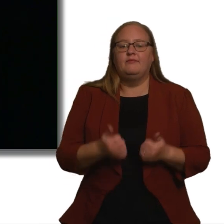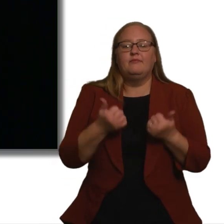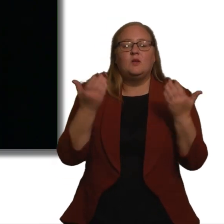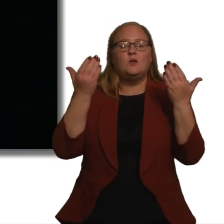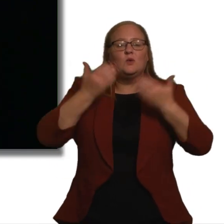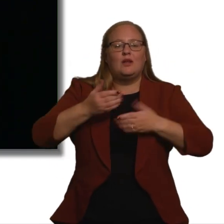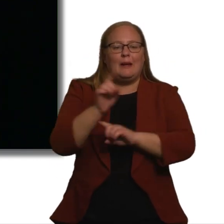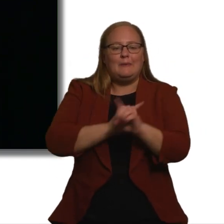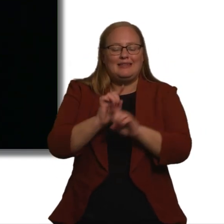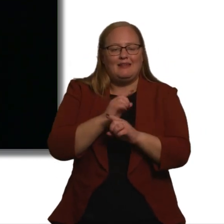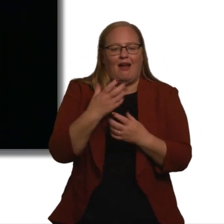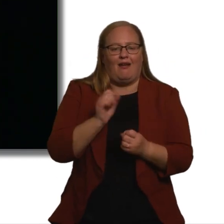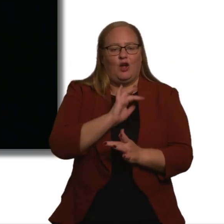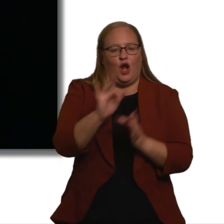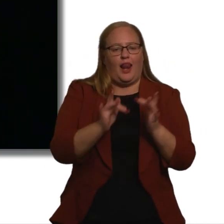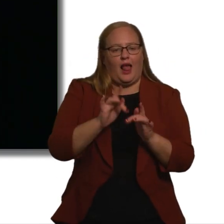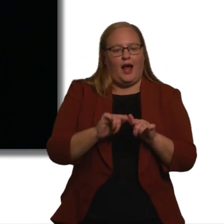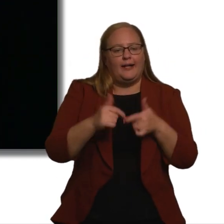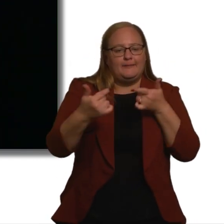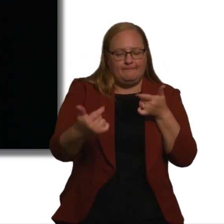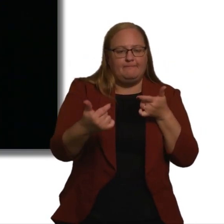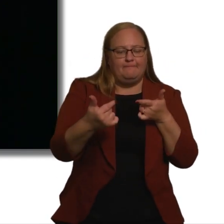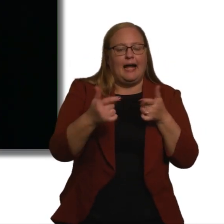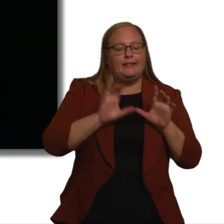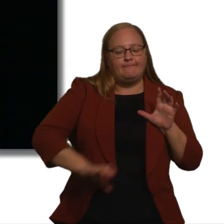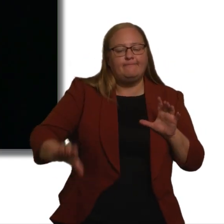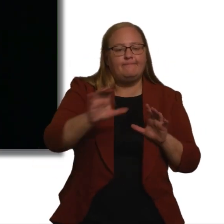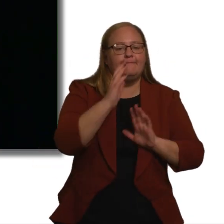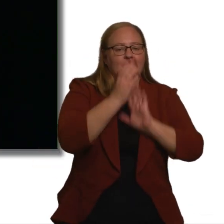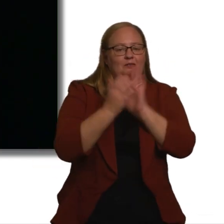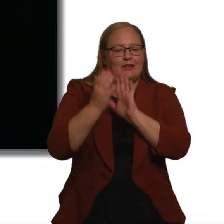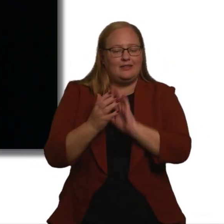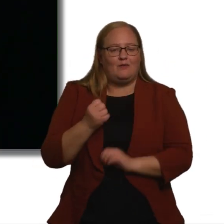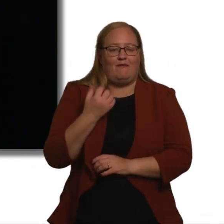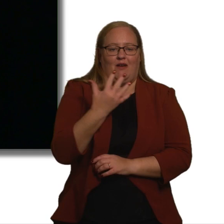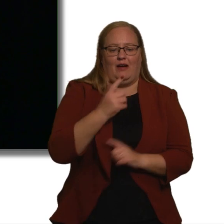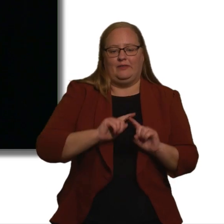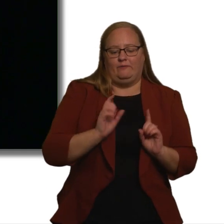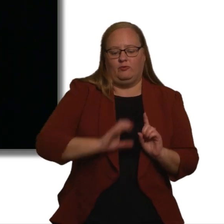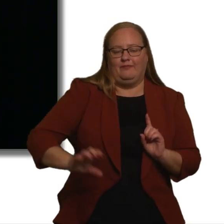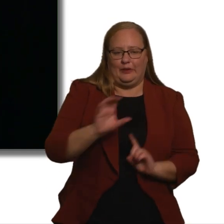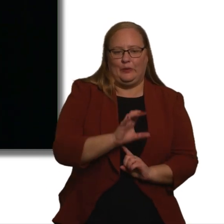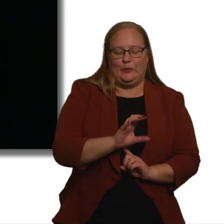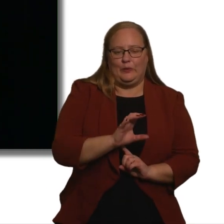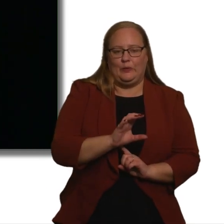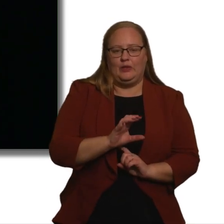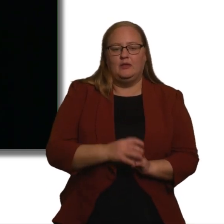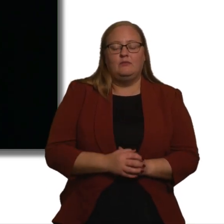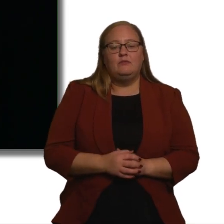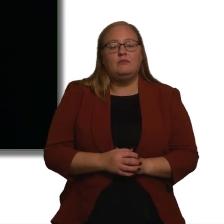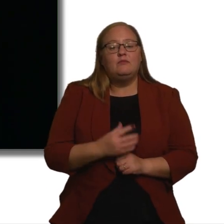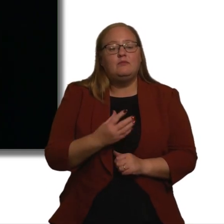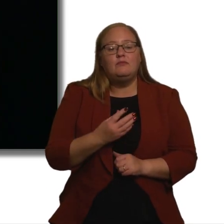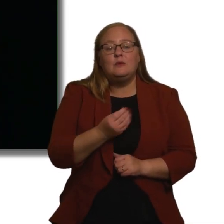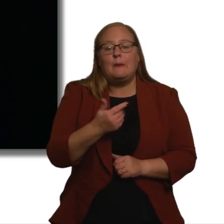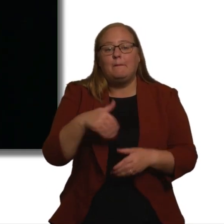being held both online and in person across 5 venues. So some members are able to join us